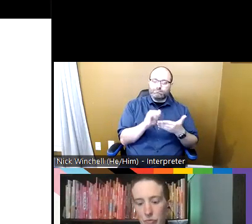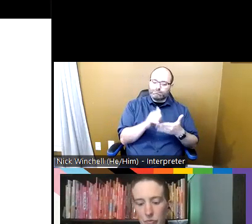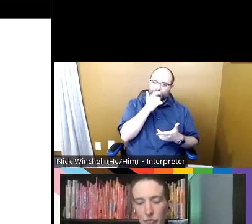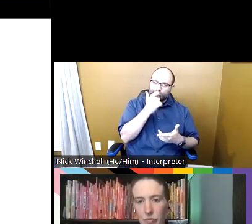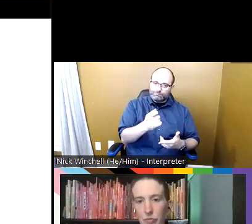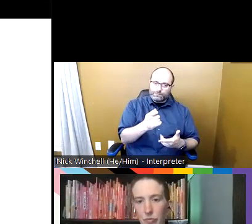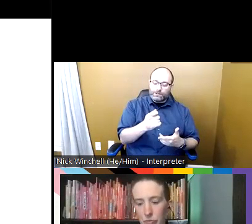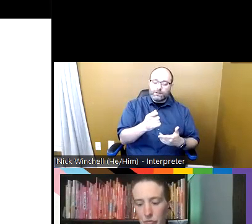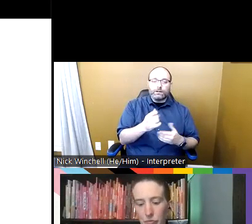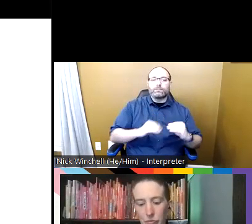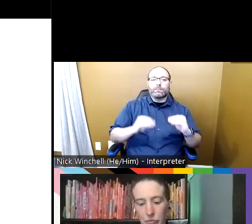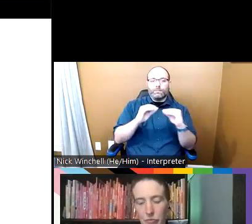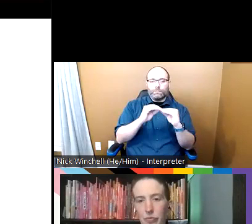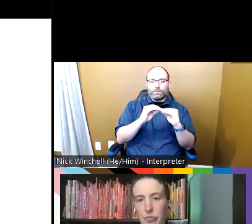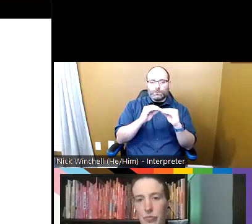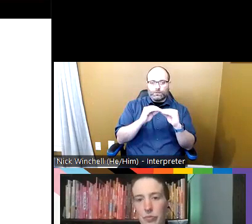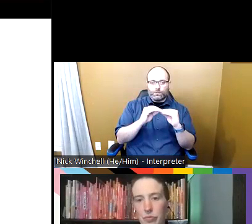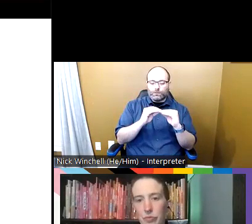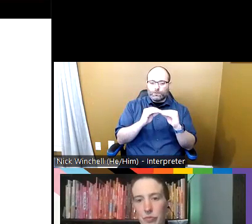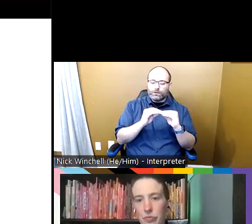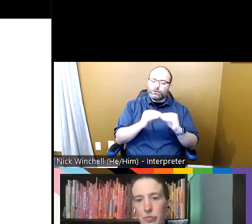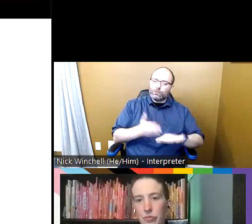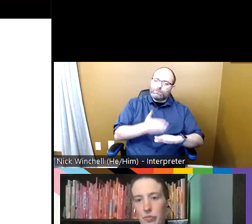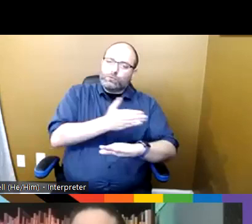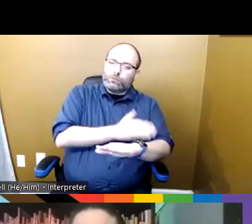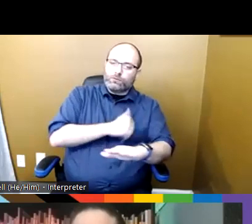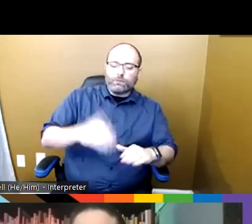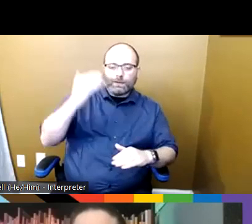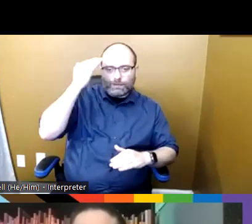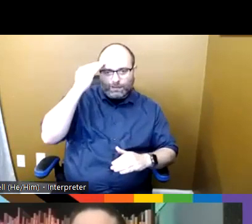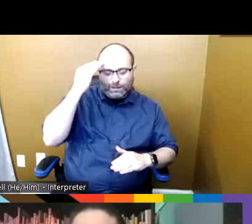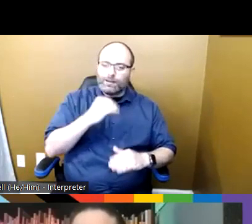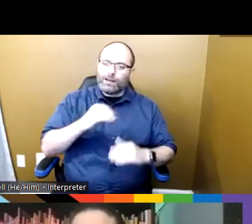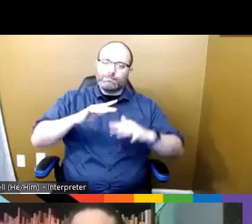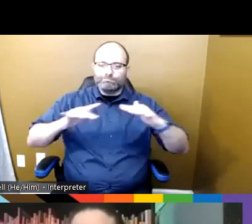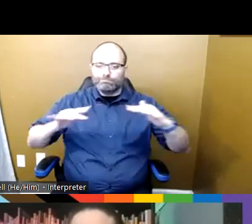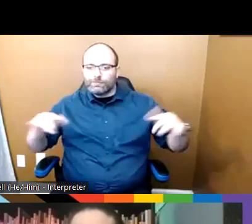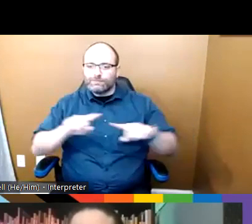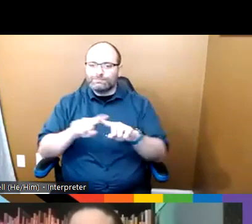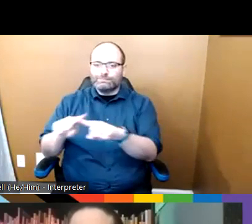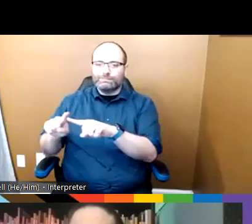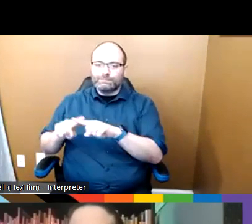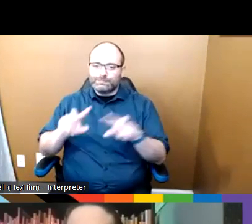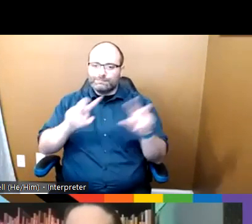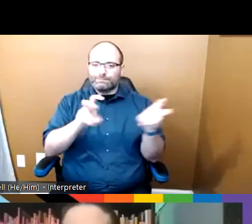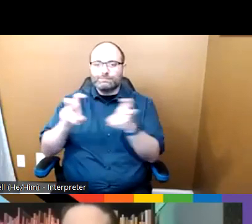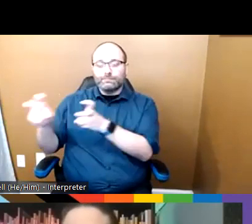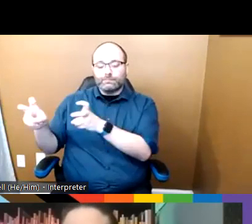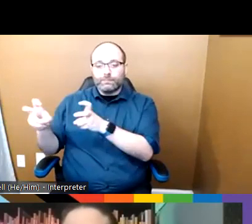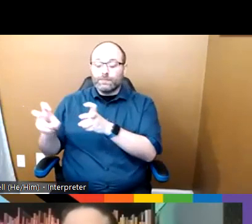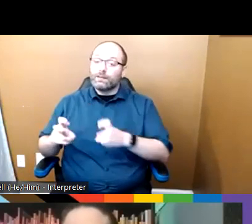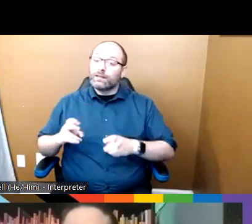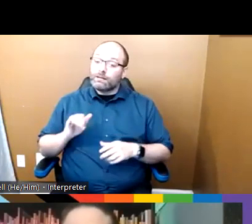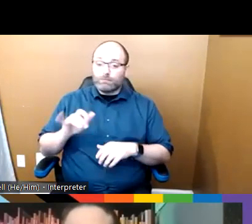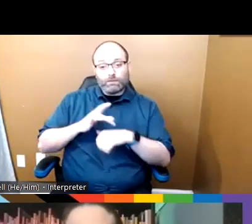in further their knowledge and expertise on various topics. So feel free, at the end, you will